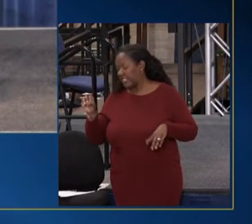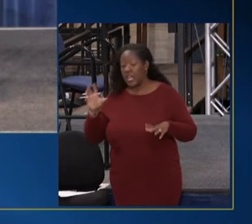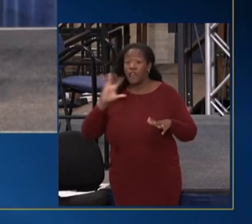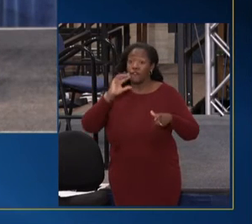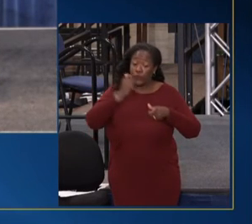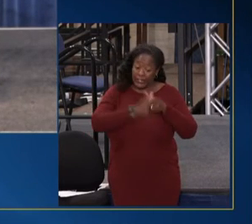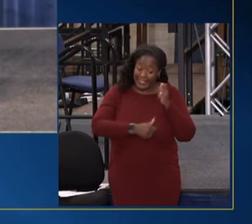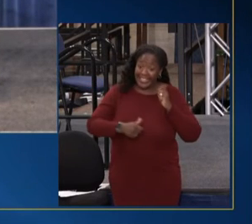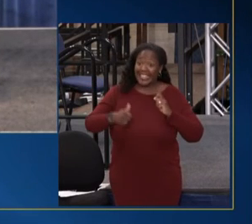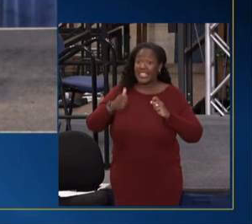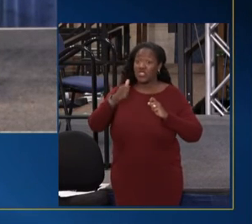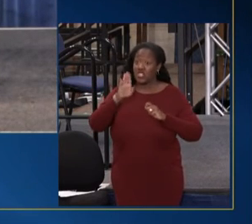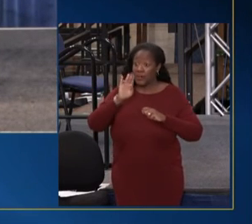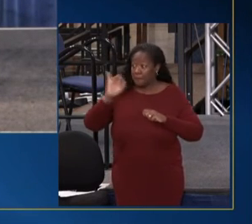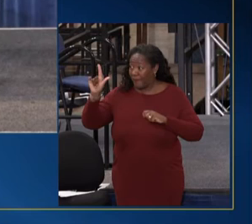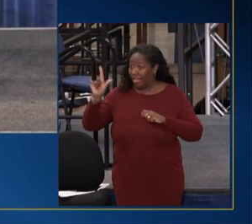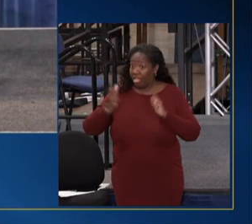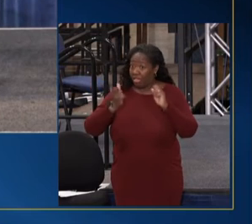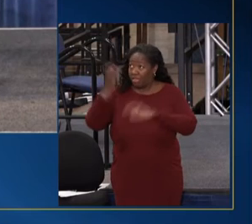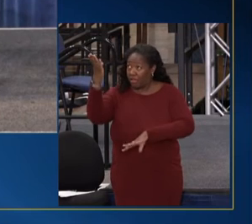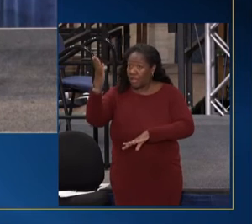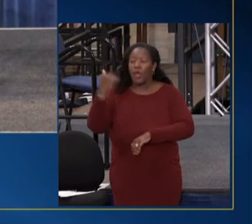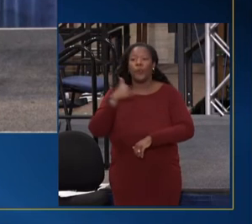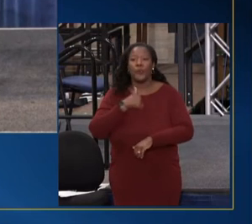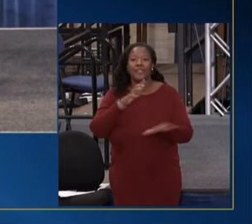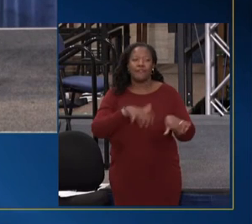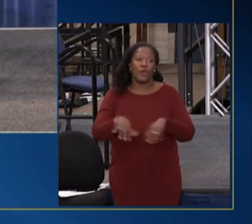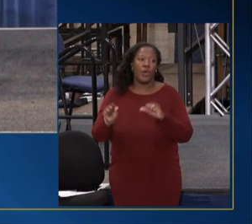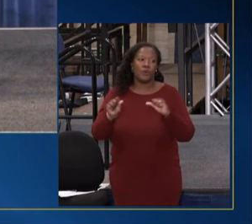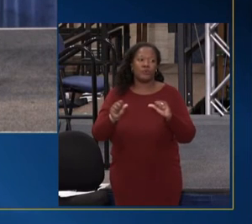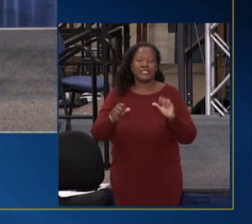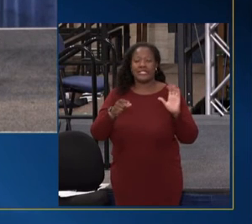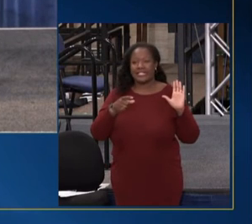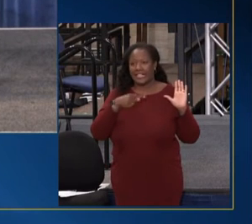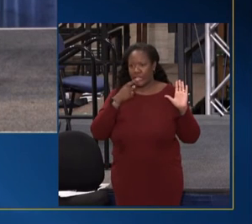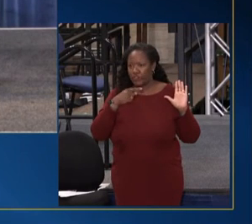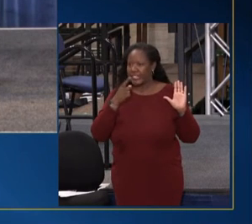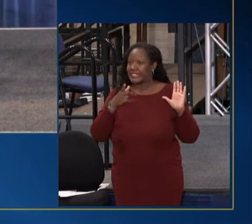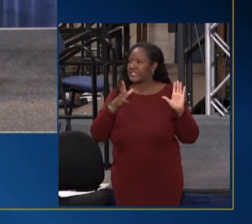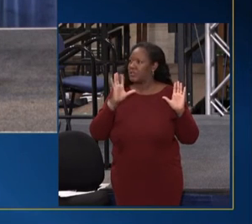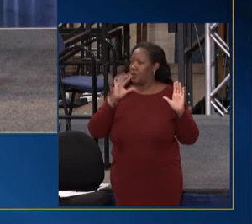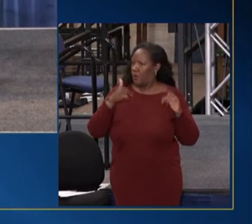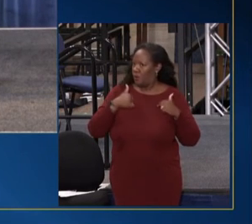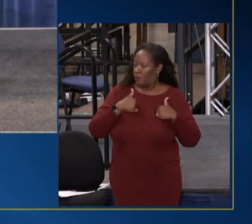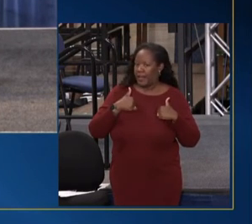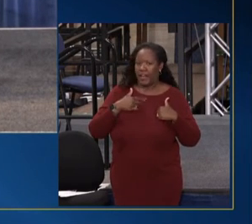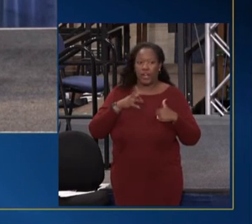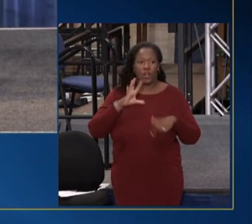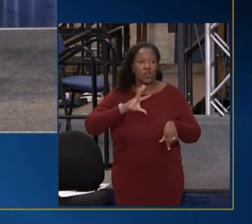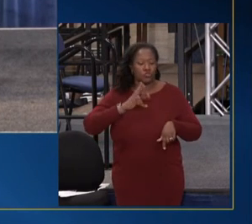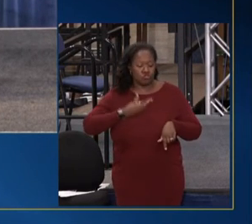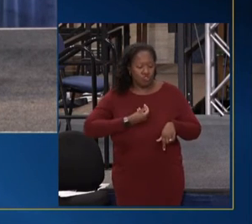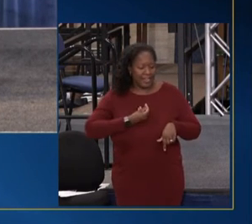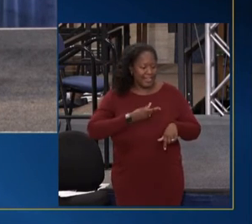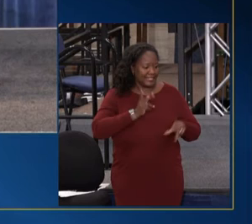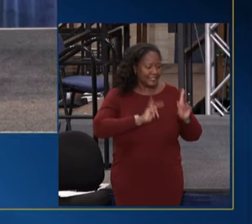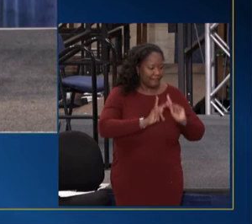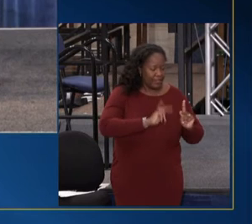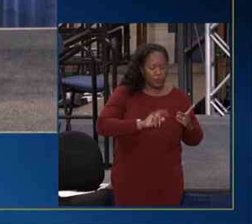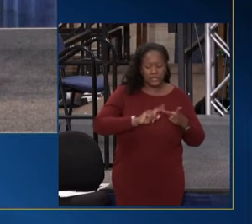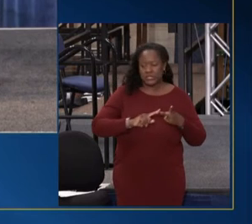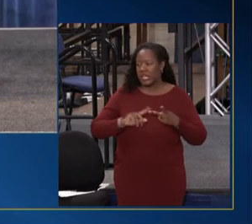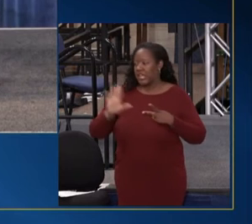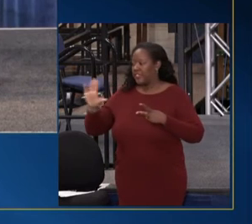hearings across this country, right? And we've had hearings where trans folks, where their doctors, where their teachers, where their parents,